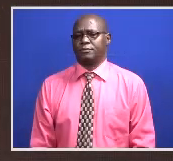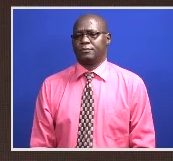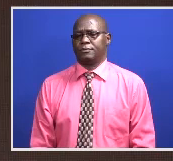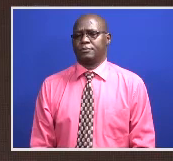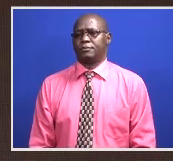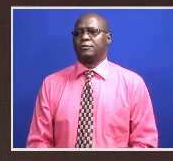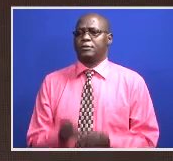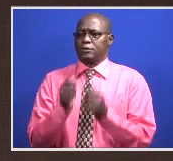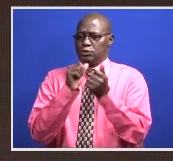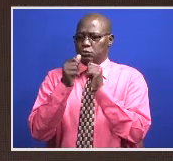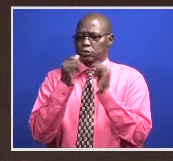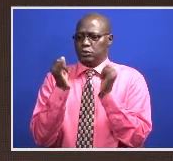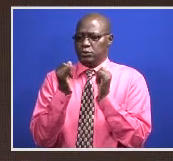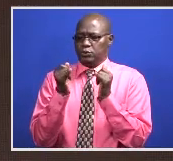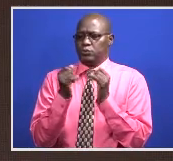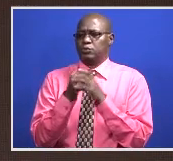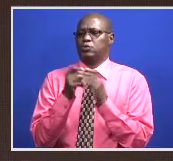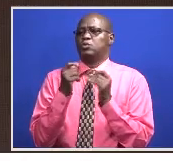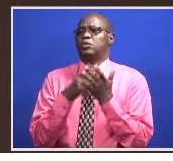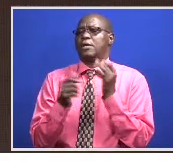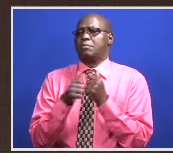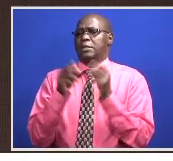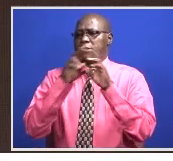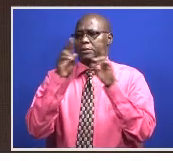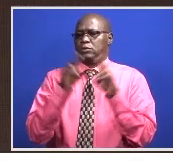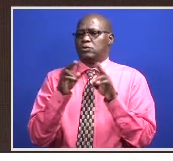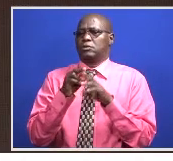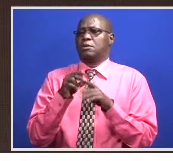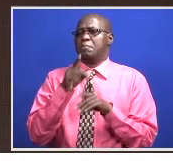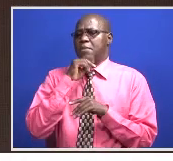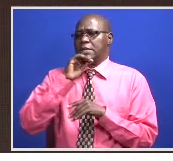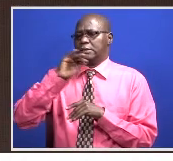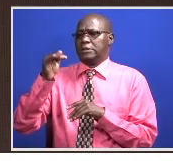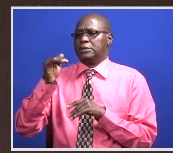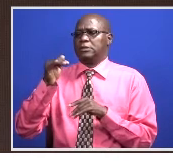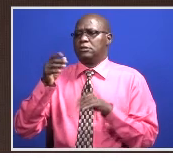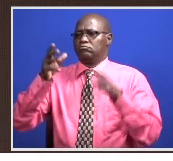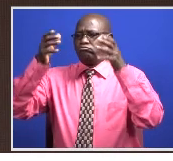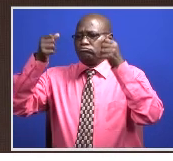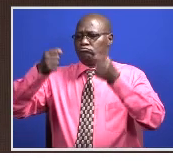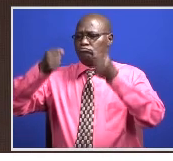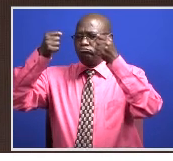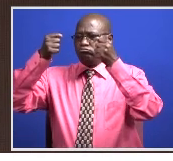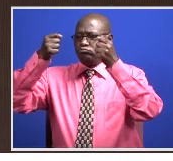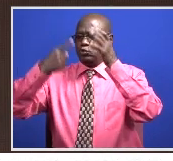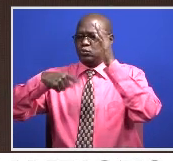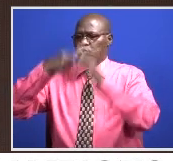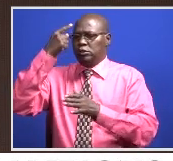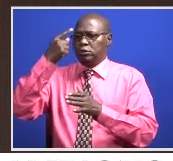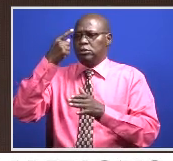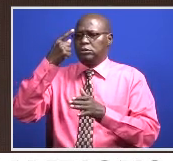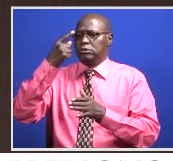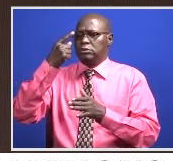And to sports news now, let's look at what is happening internationally. Manchester City have been crowned the 2021-22 English Premier League champions after a